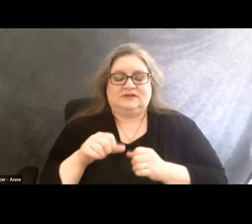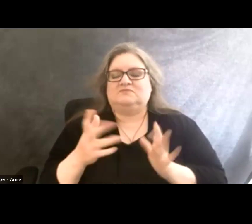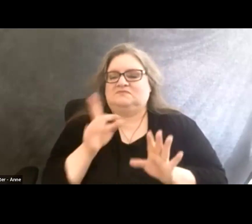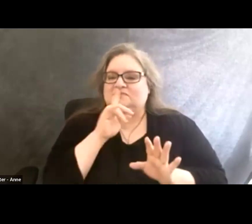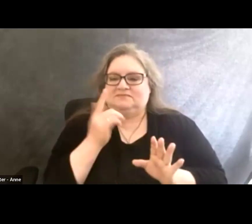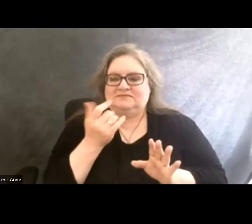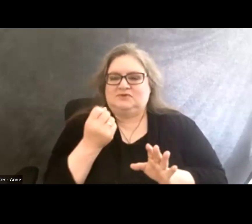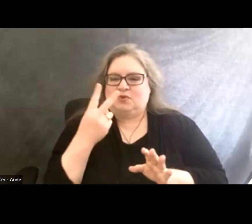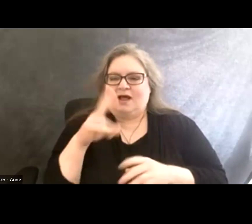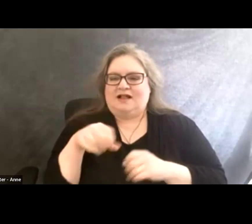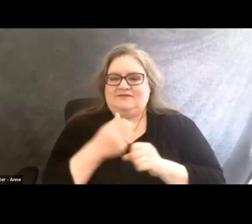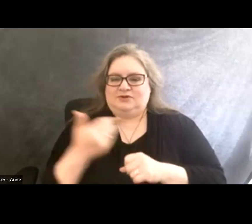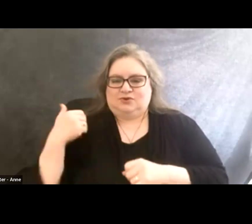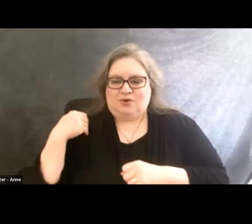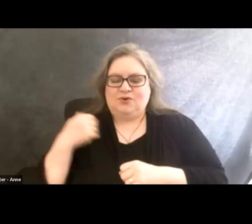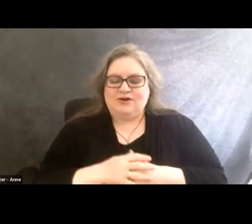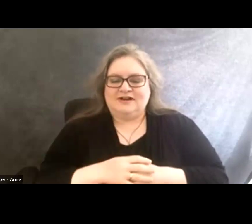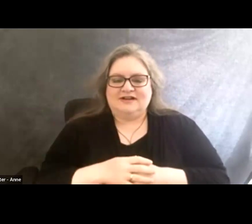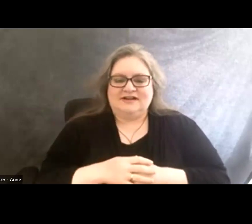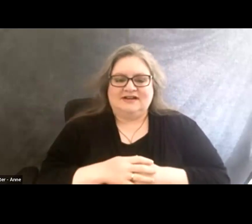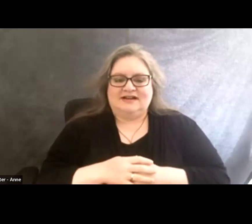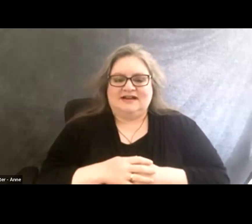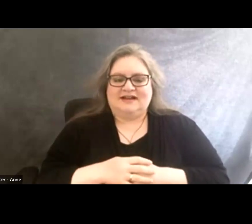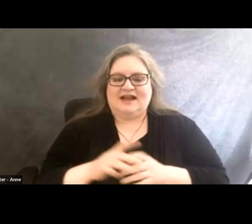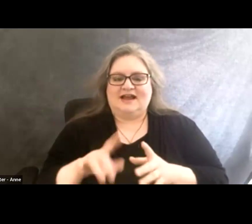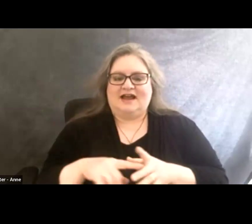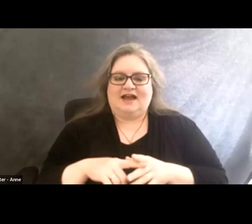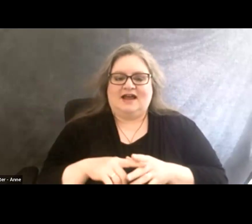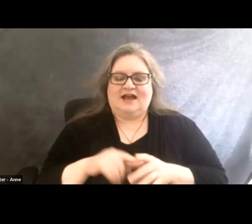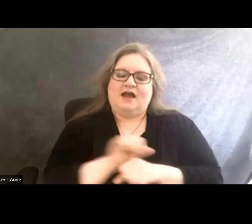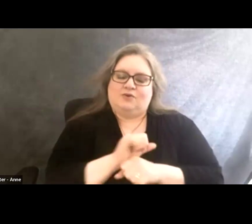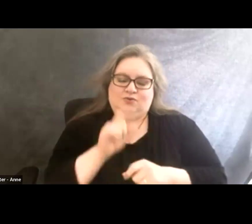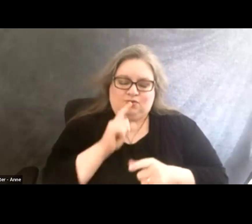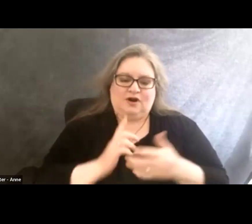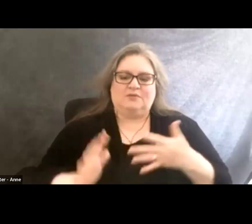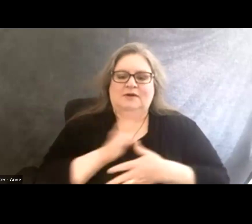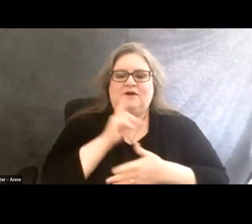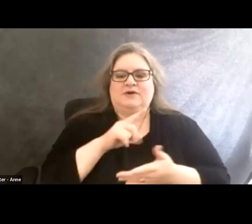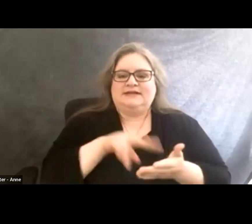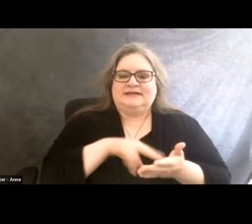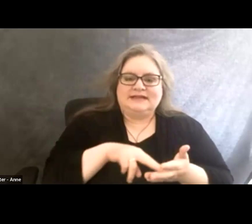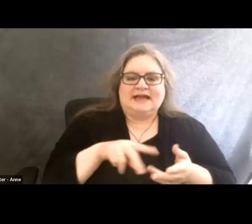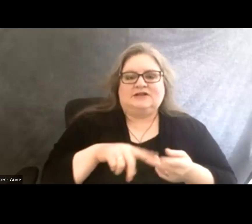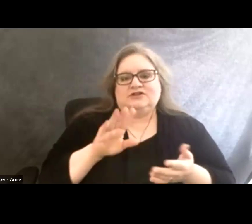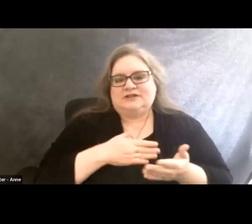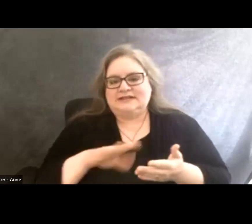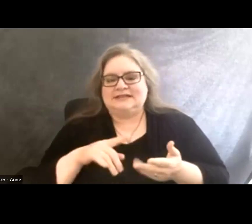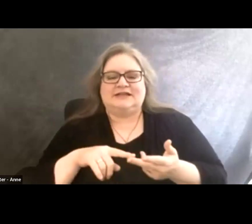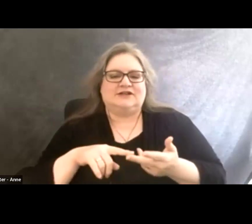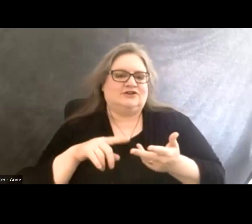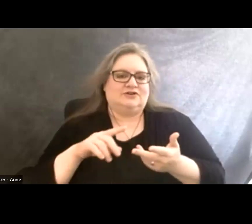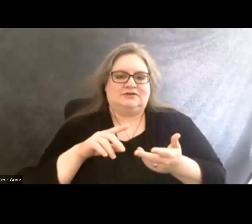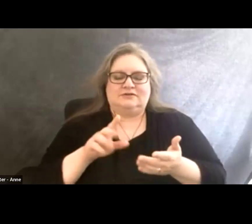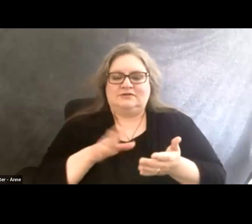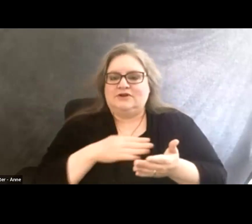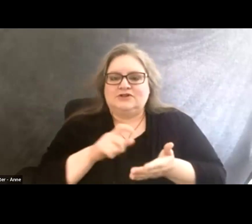years ago. And I work primarily with artists, dancers, singer-songwriters, yoga teachers, and